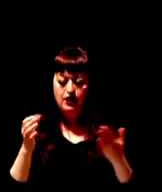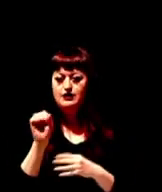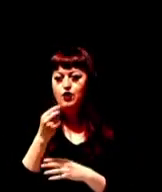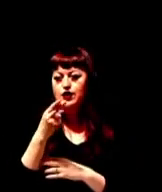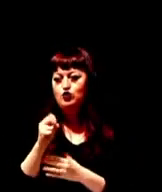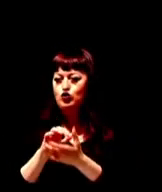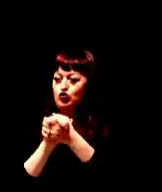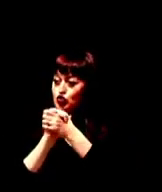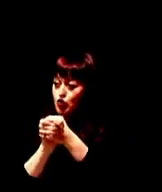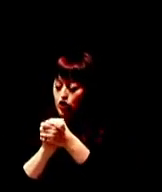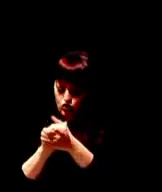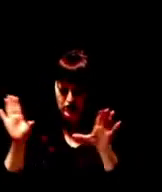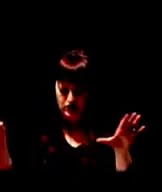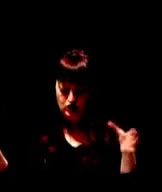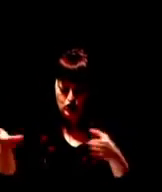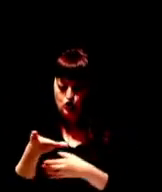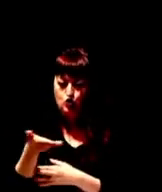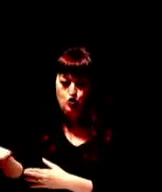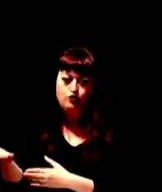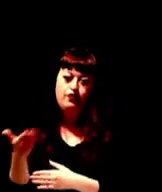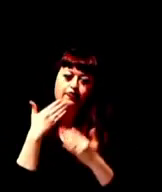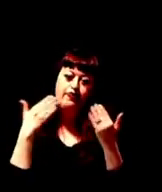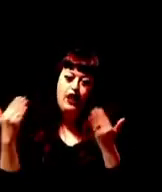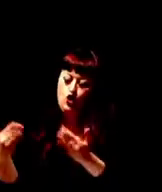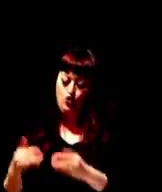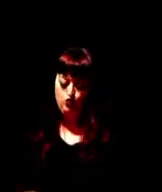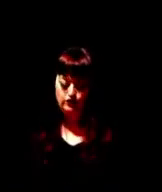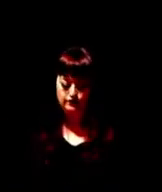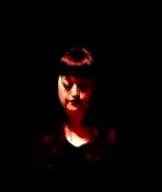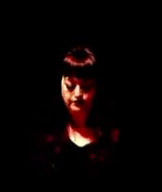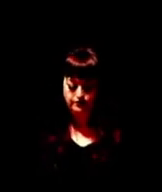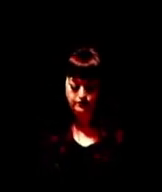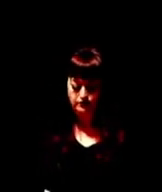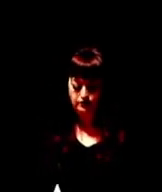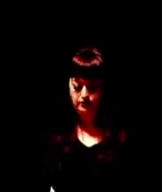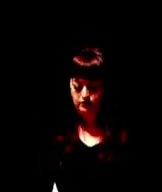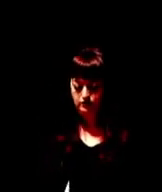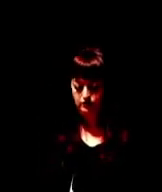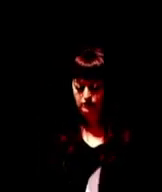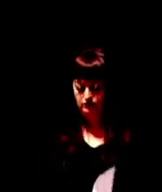Congratulations to my peers, and thank you.